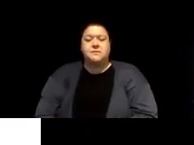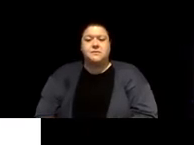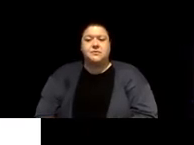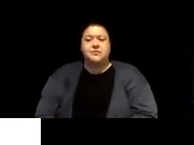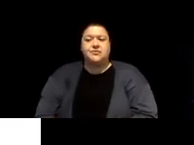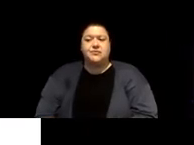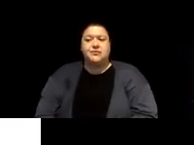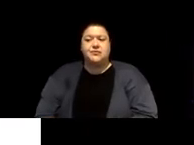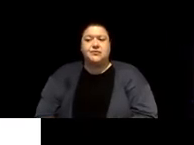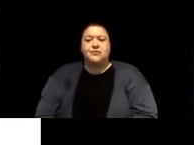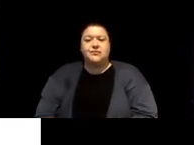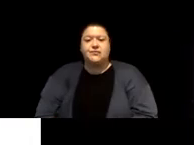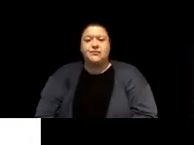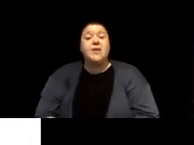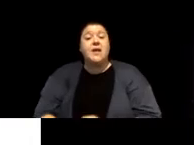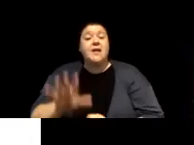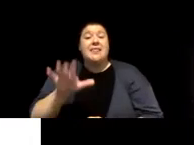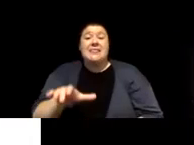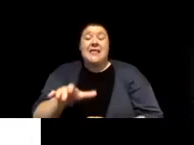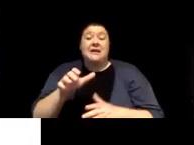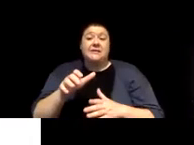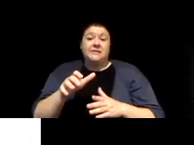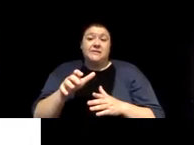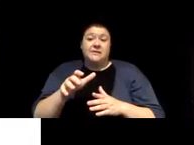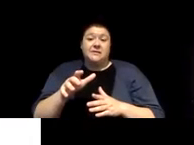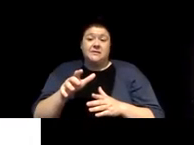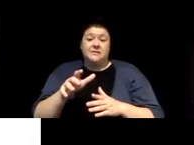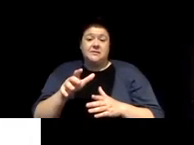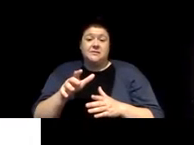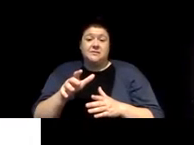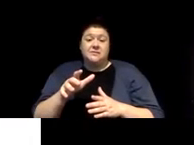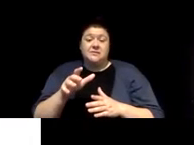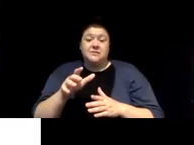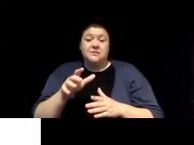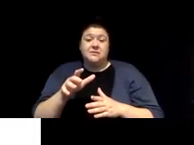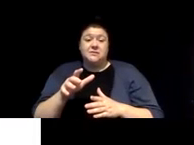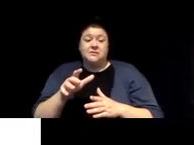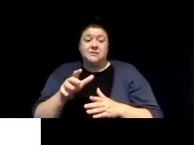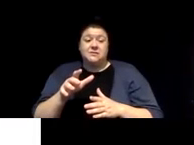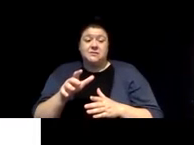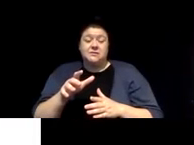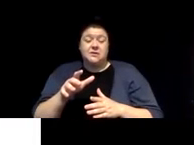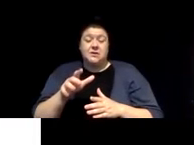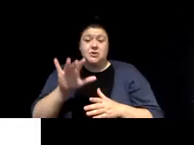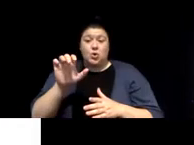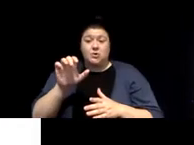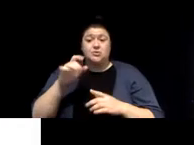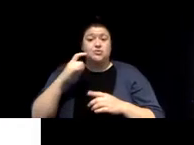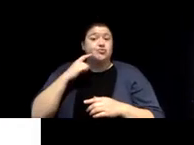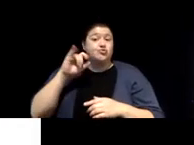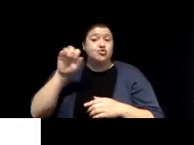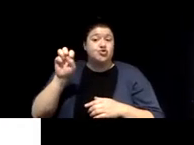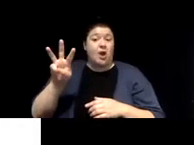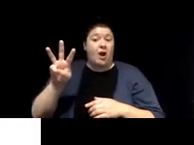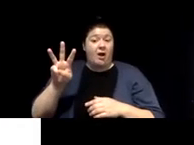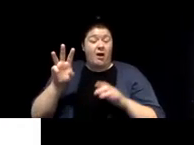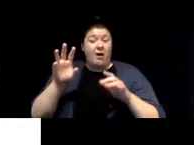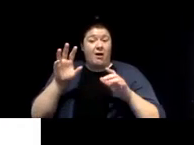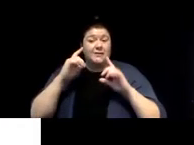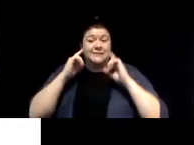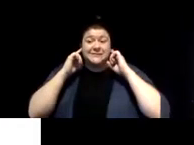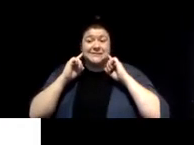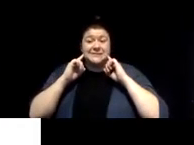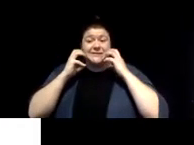and then that could actually help, or rather help cause to your jawbone and your teeth to eventually